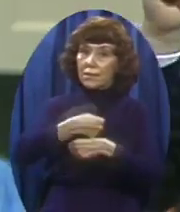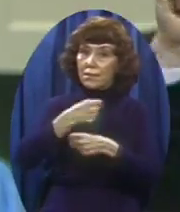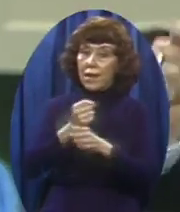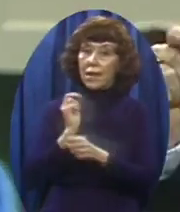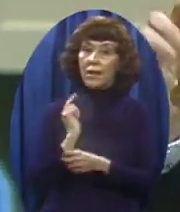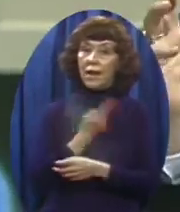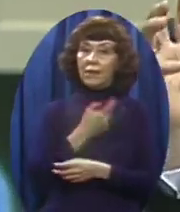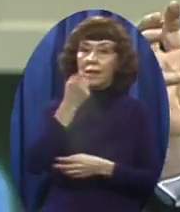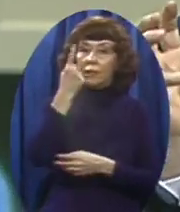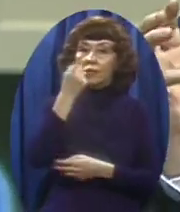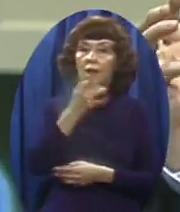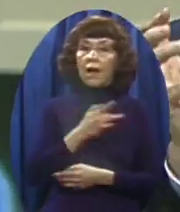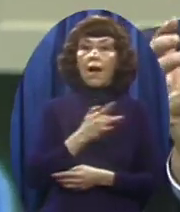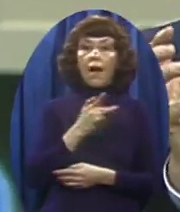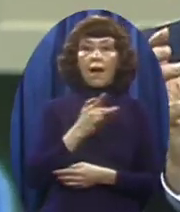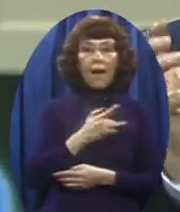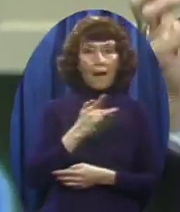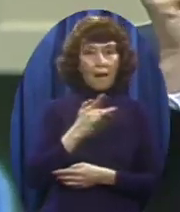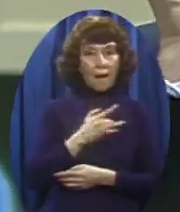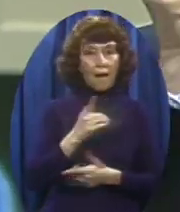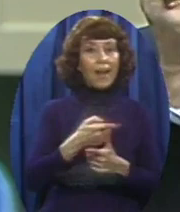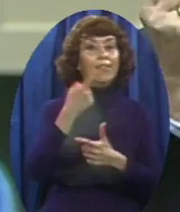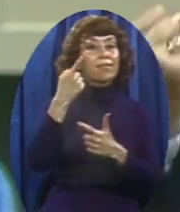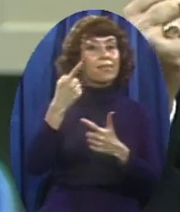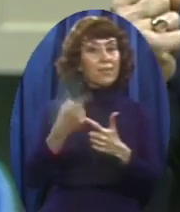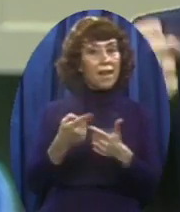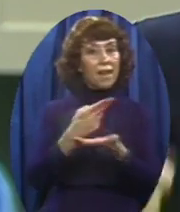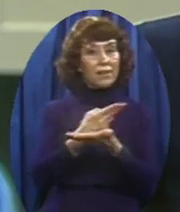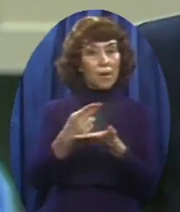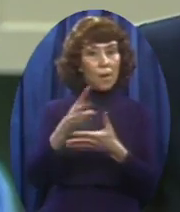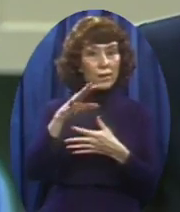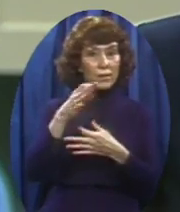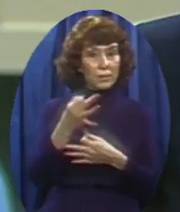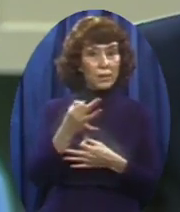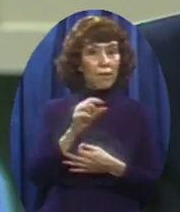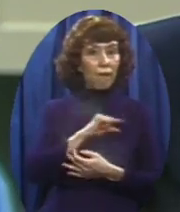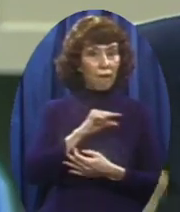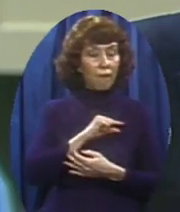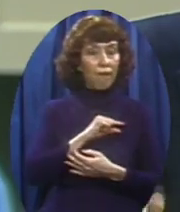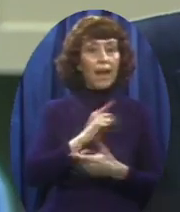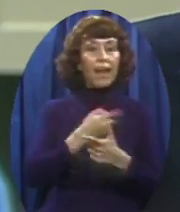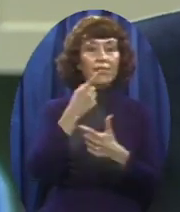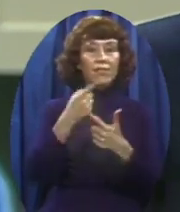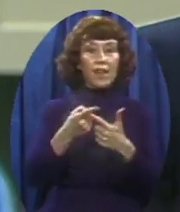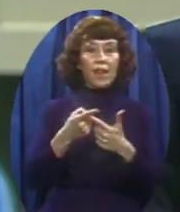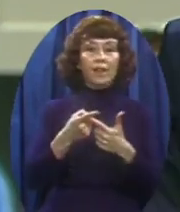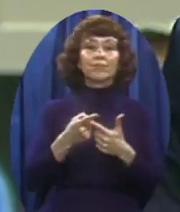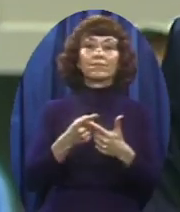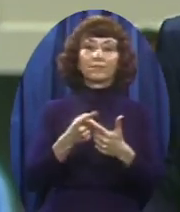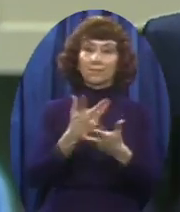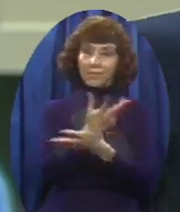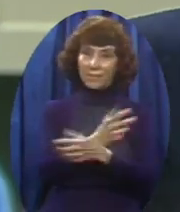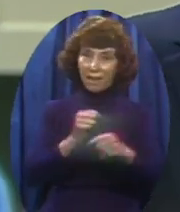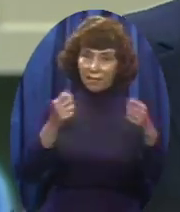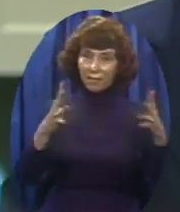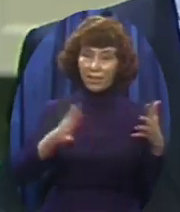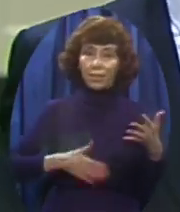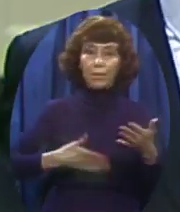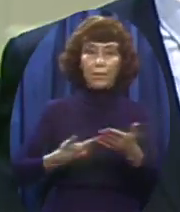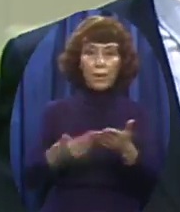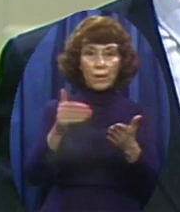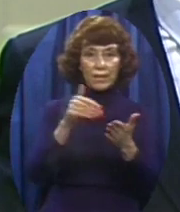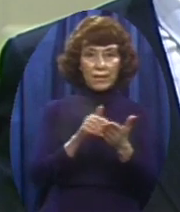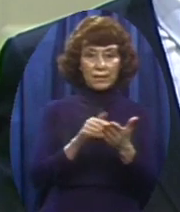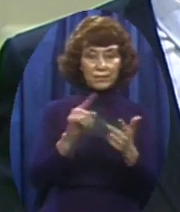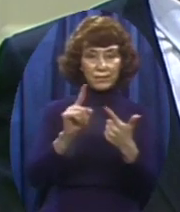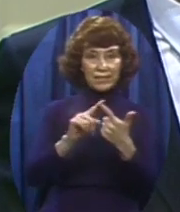and renewing of the Holy Ghost occurs, and you're born again by revelation. Secondly, Bible reading